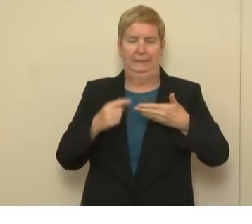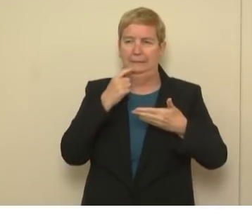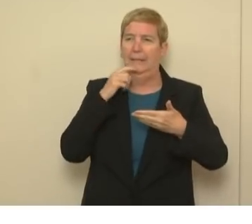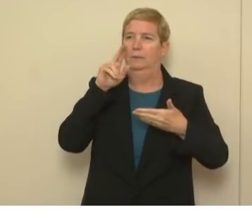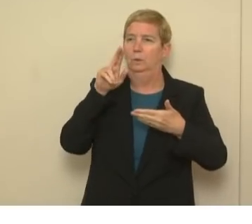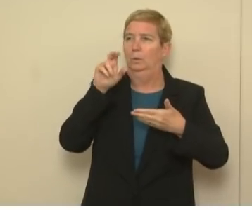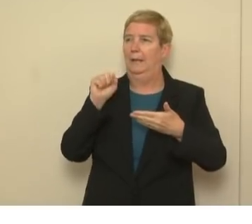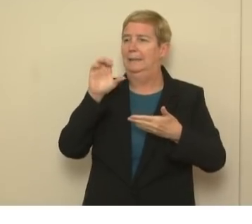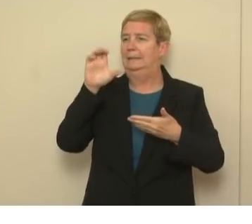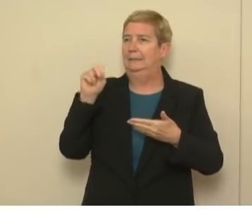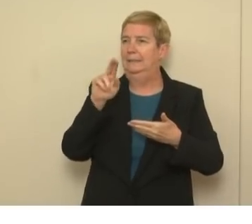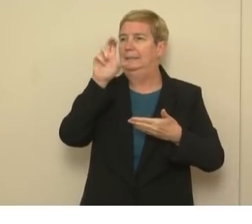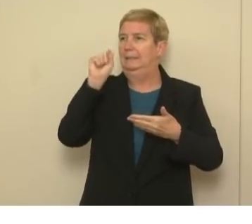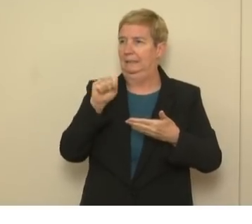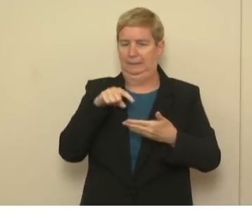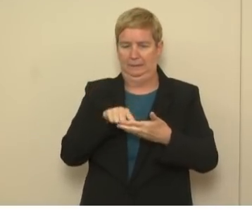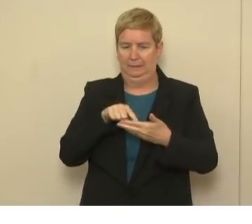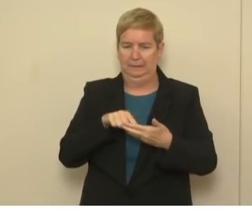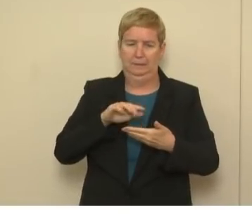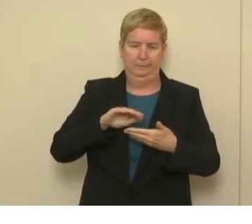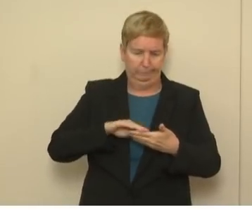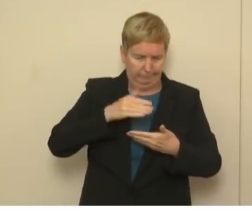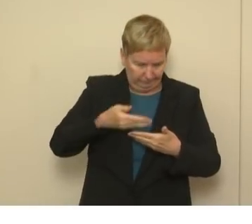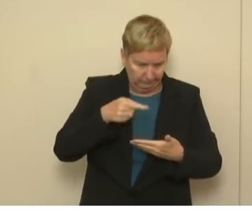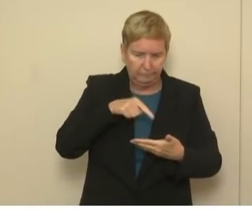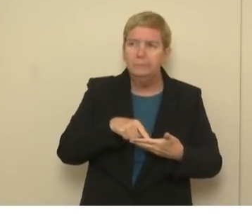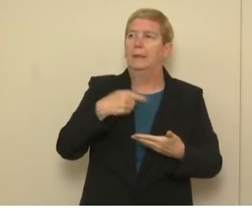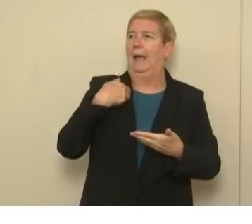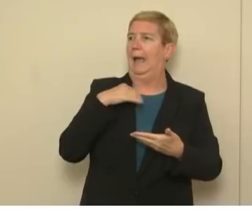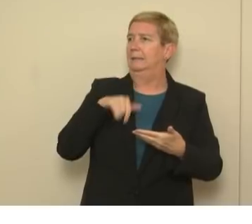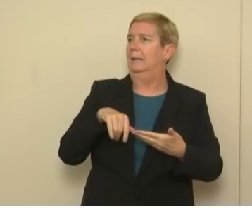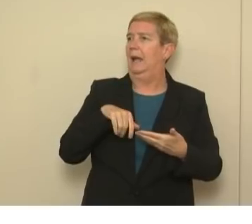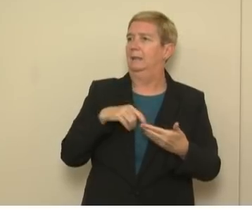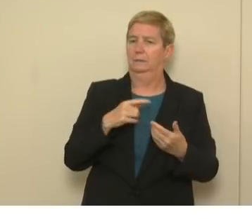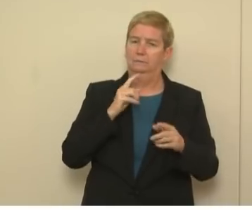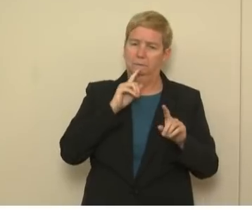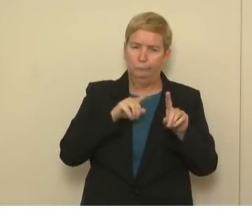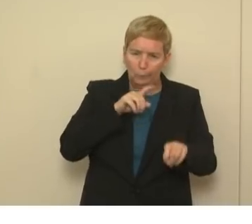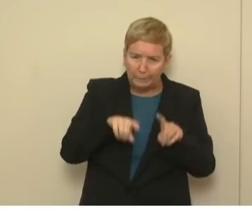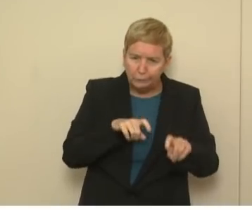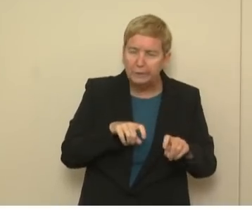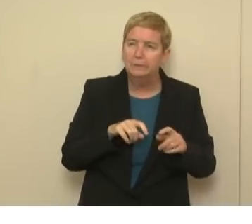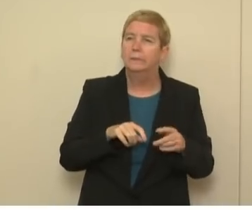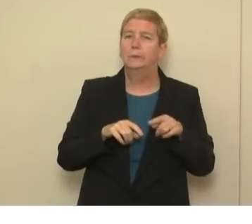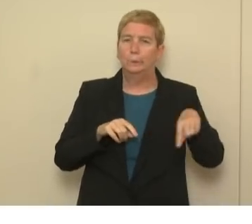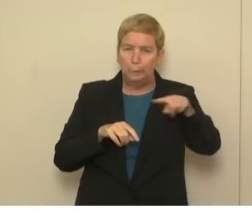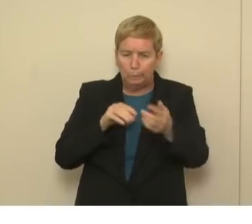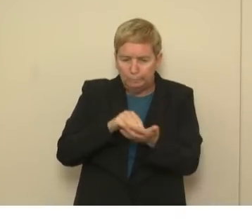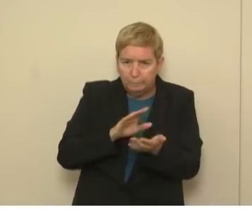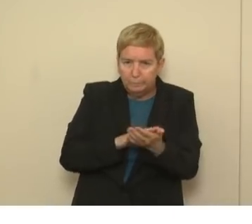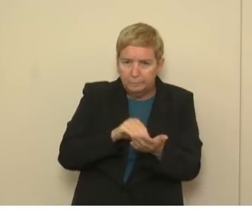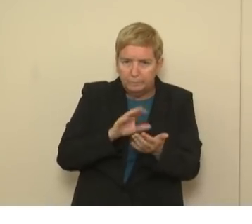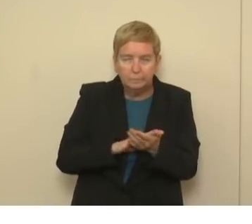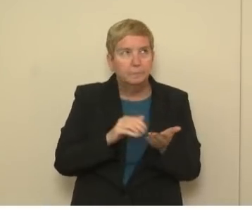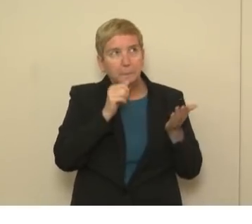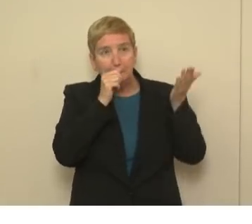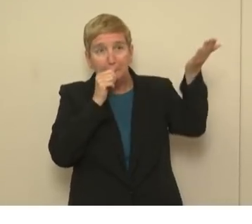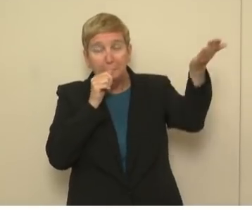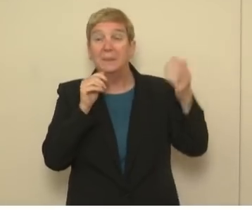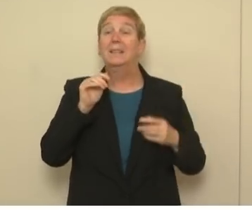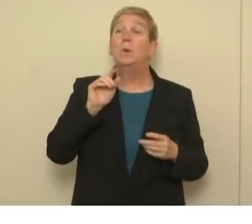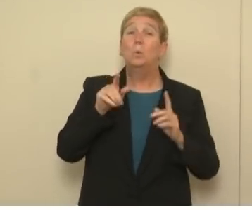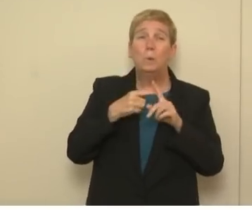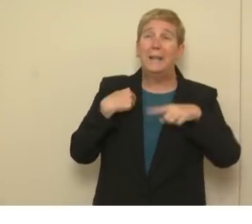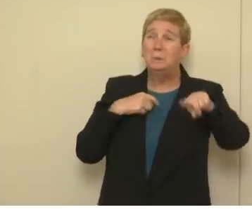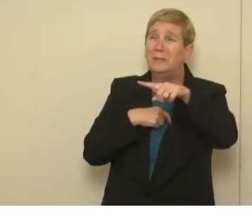door. So when we talk about the risk of not being counted, we're talking about big